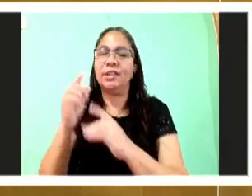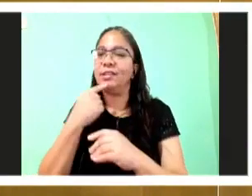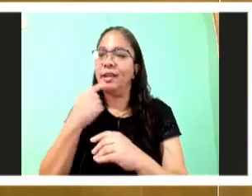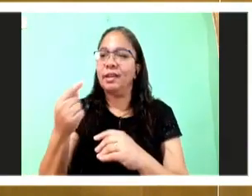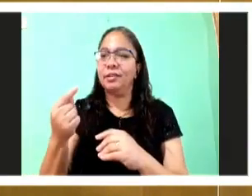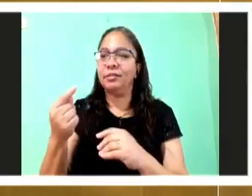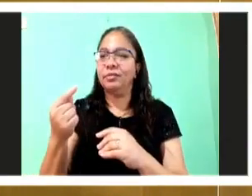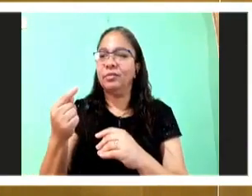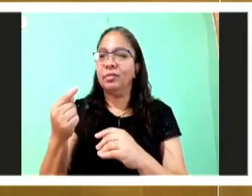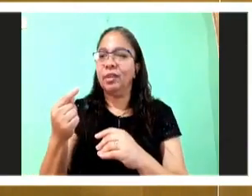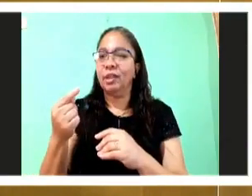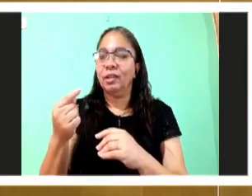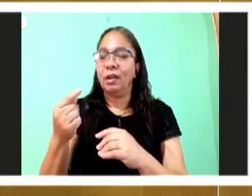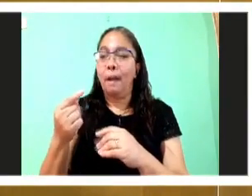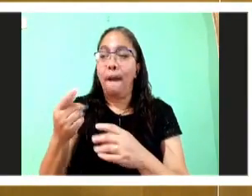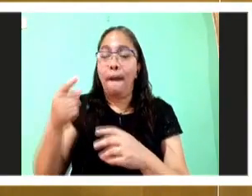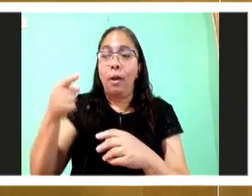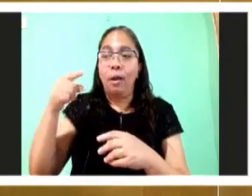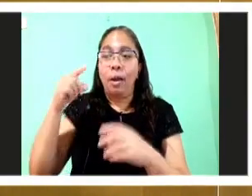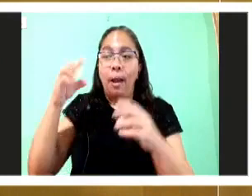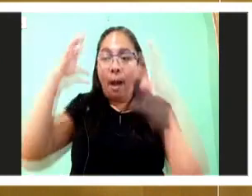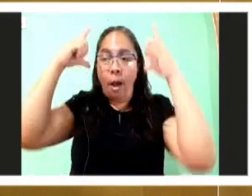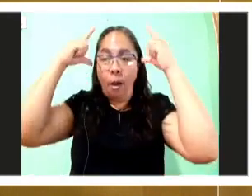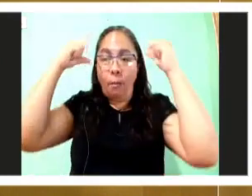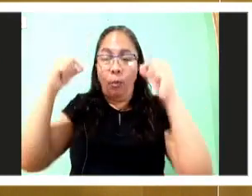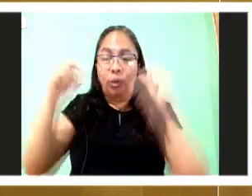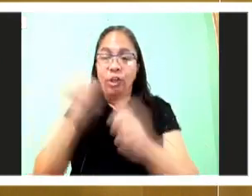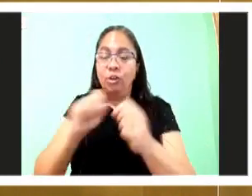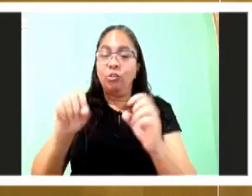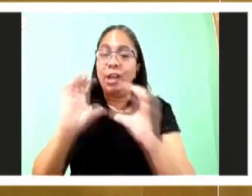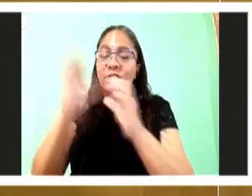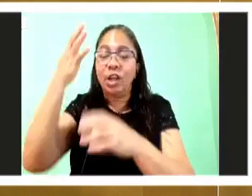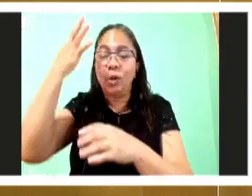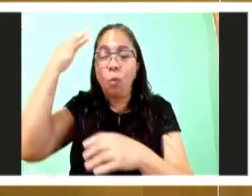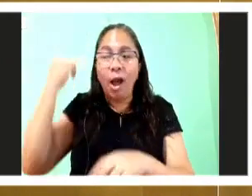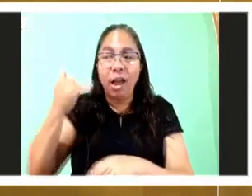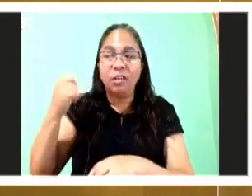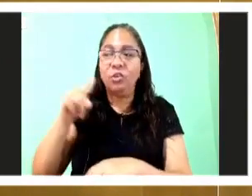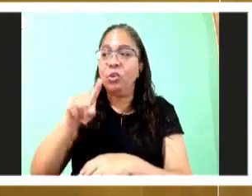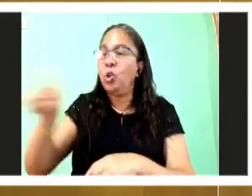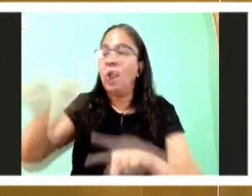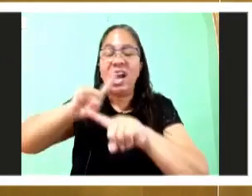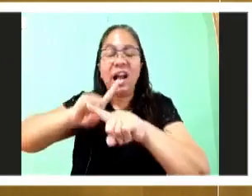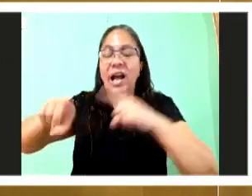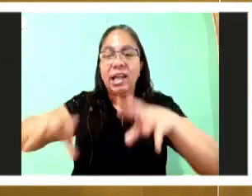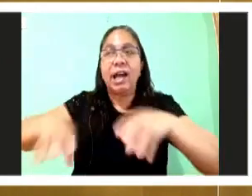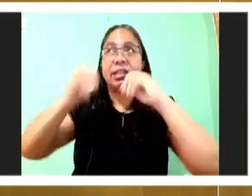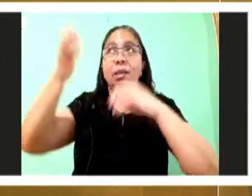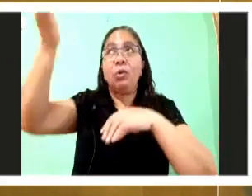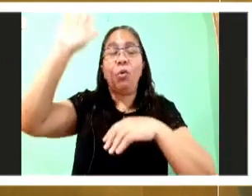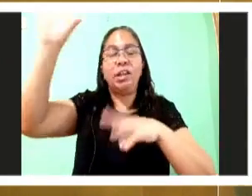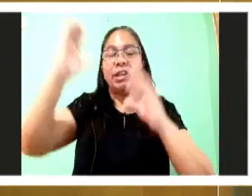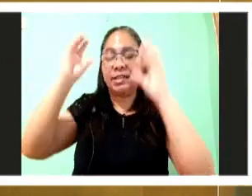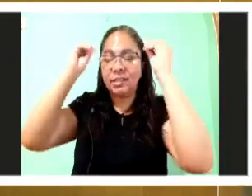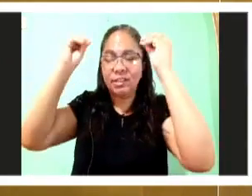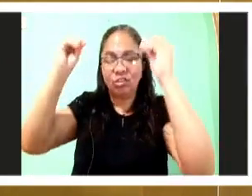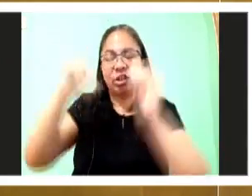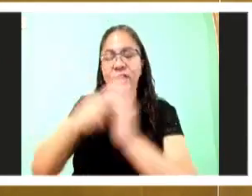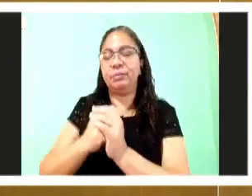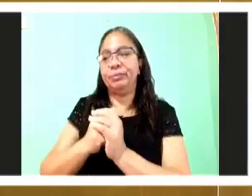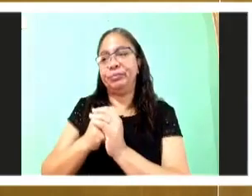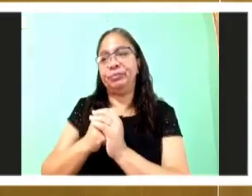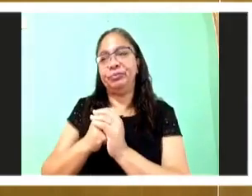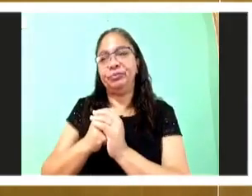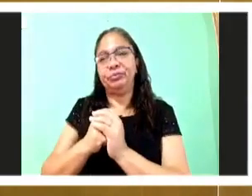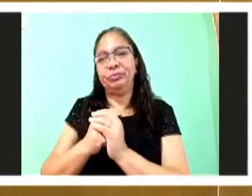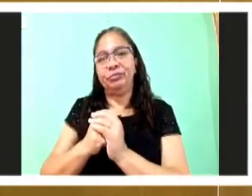it was because you were so unteachable that he wrote this commandment. Now, the